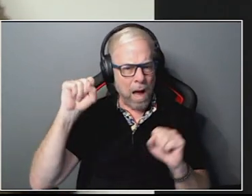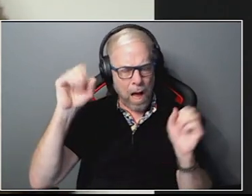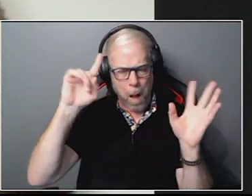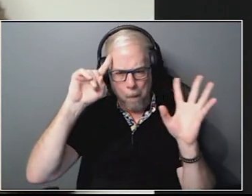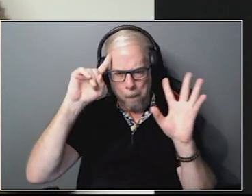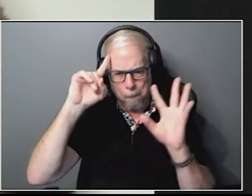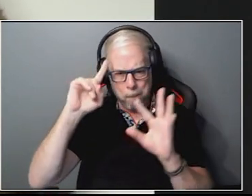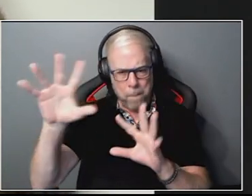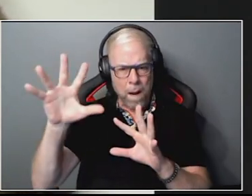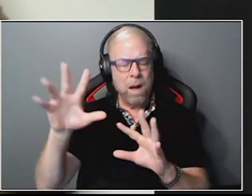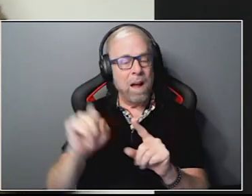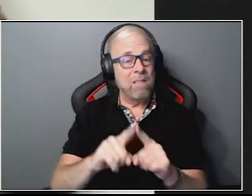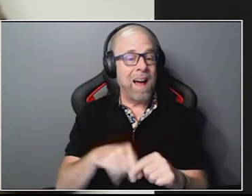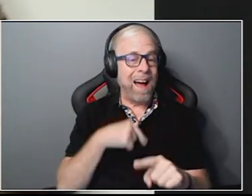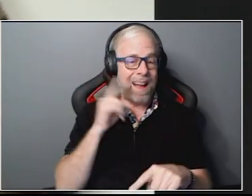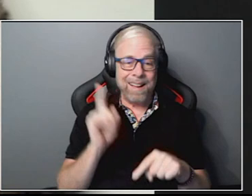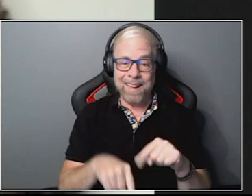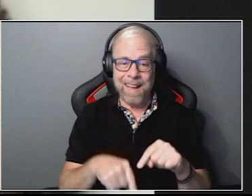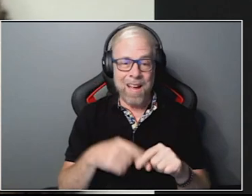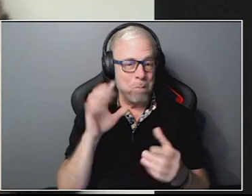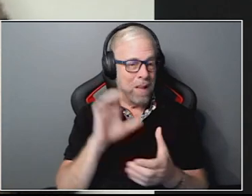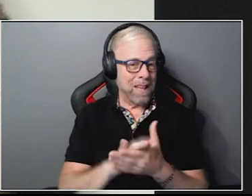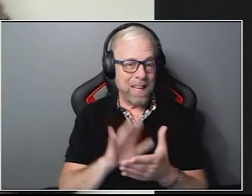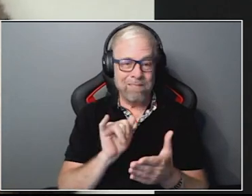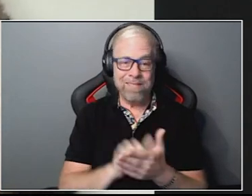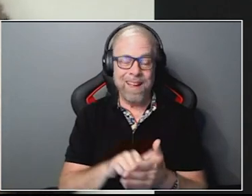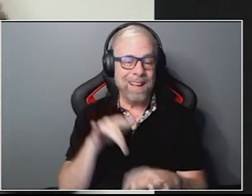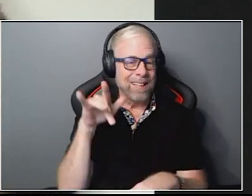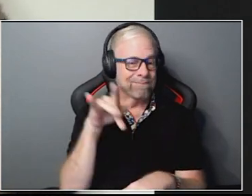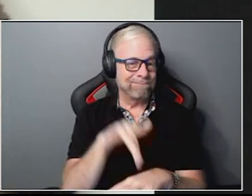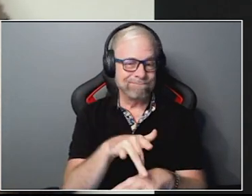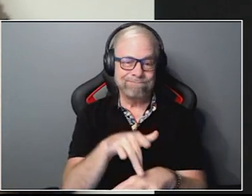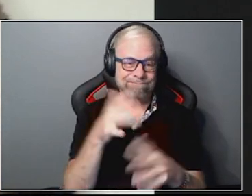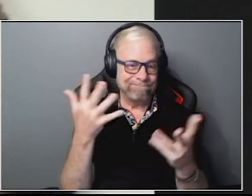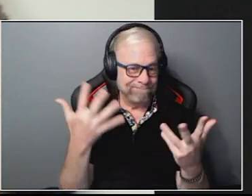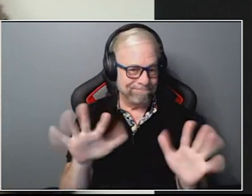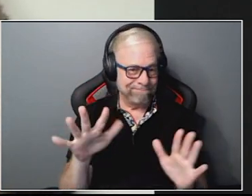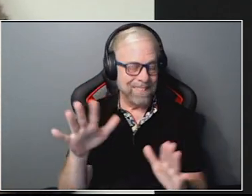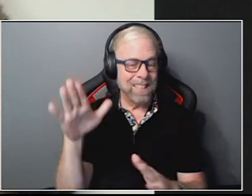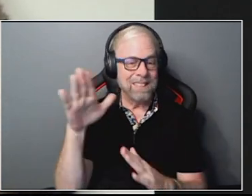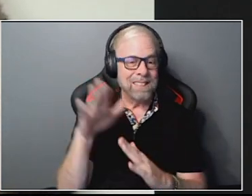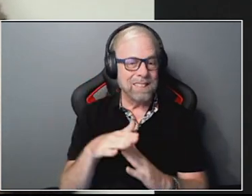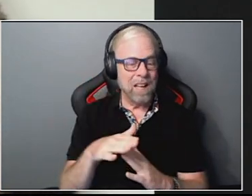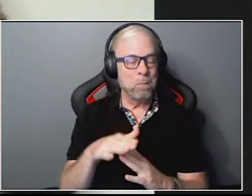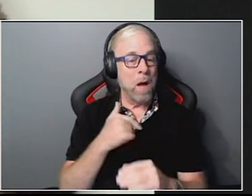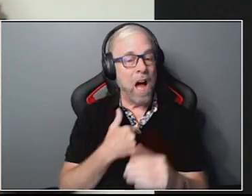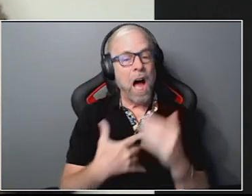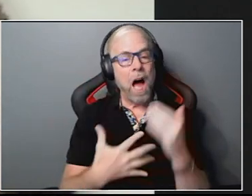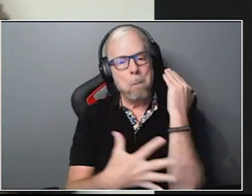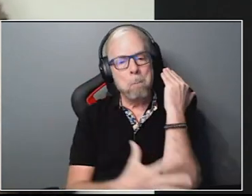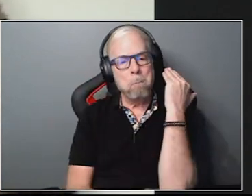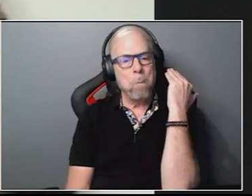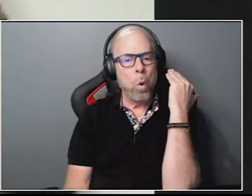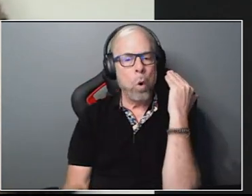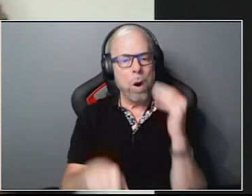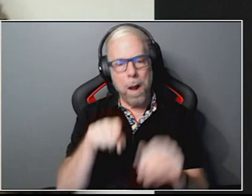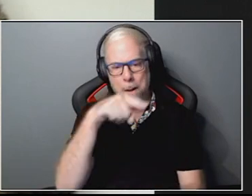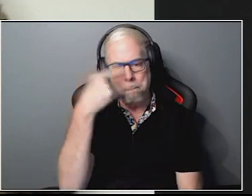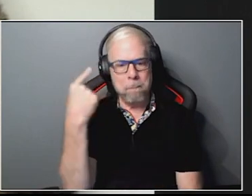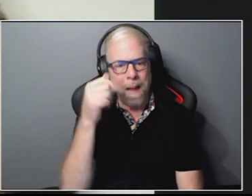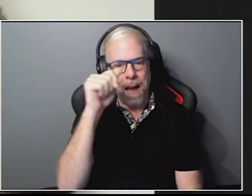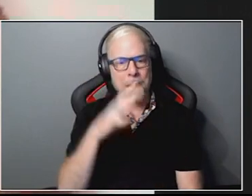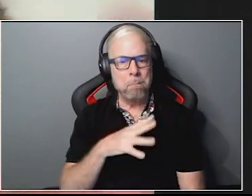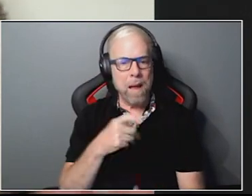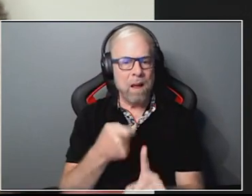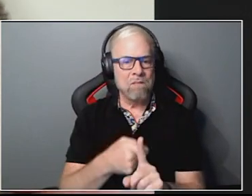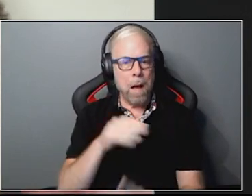actually made it to the top of the world. Poor black man from Maryland standing on the top of the